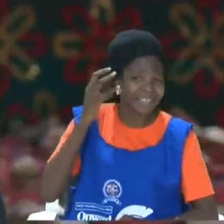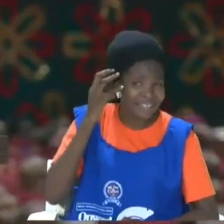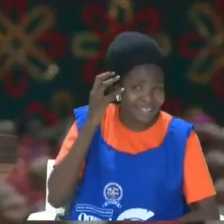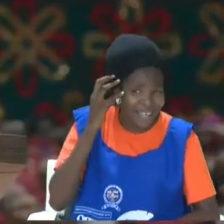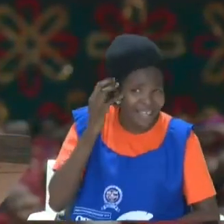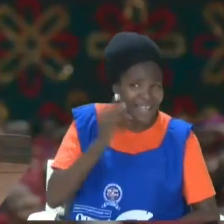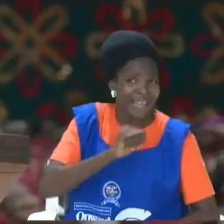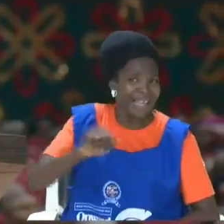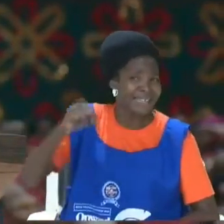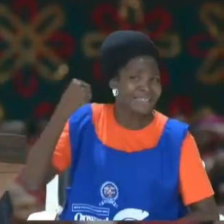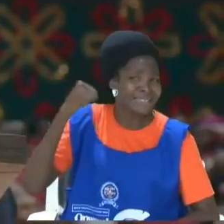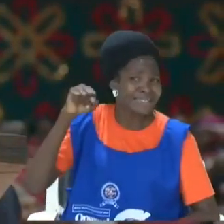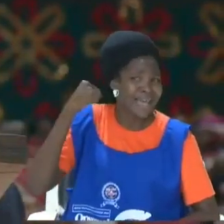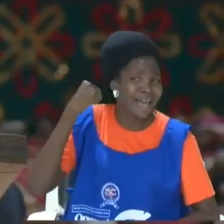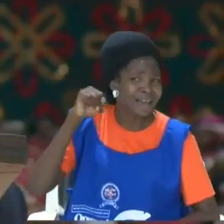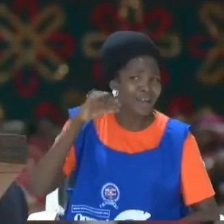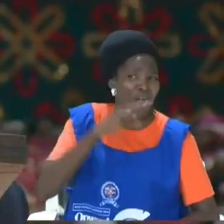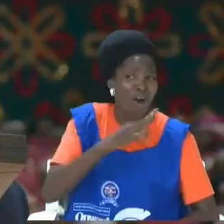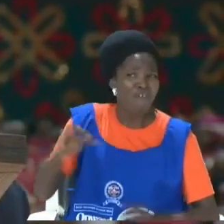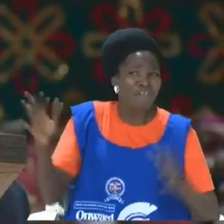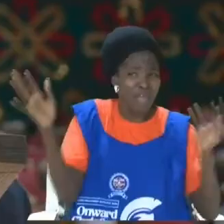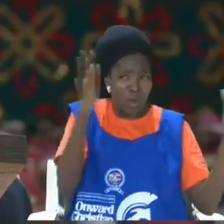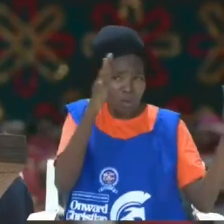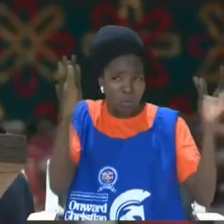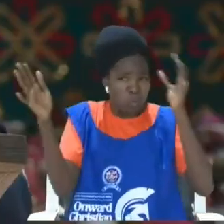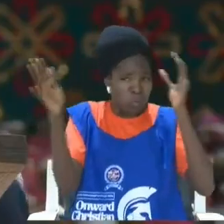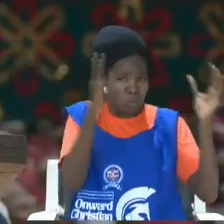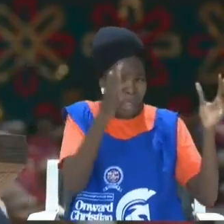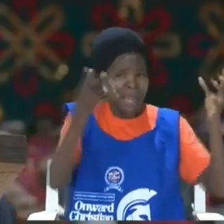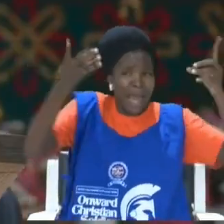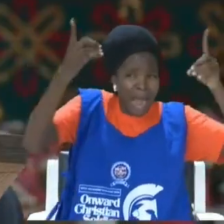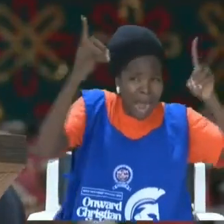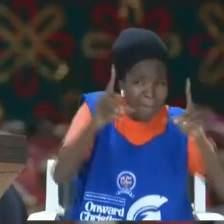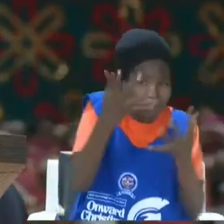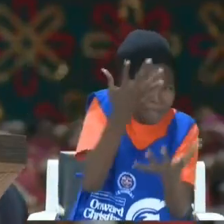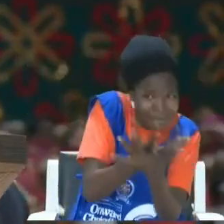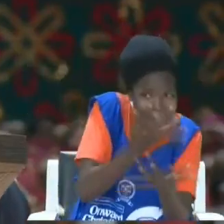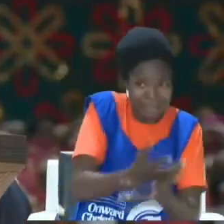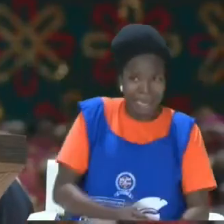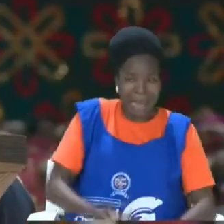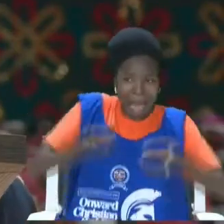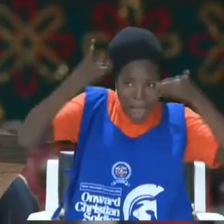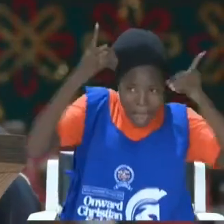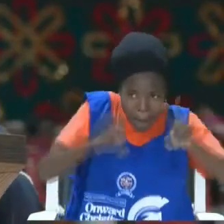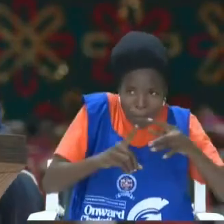the sound of a wind. Whoop!